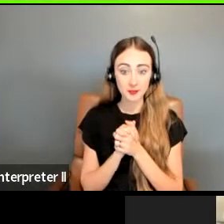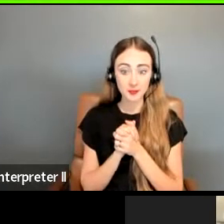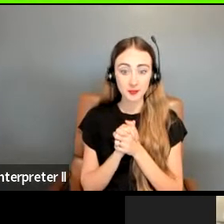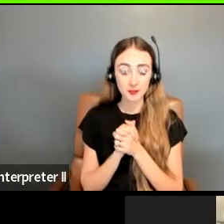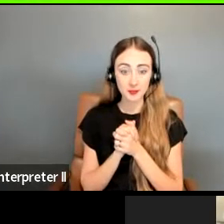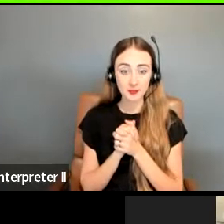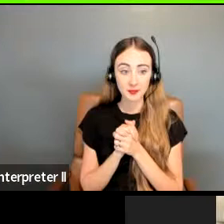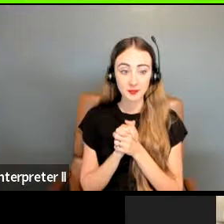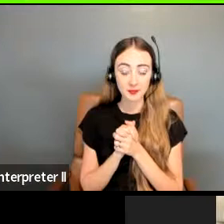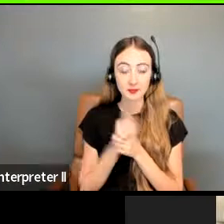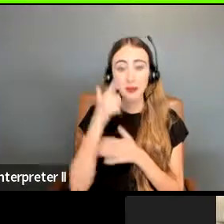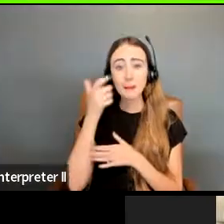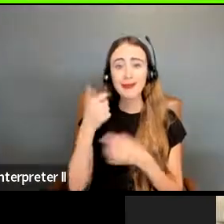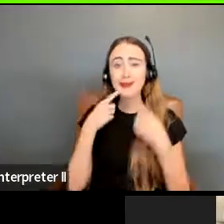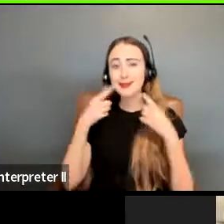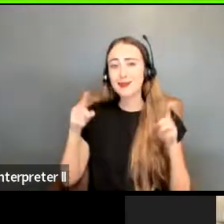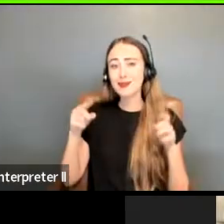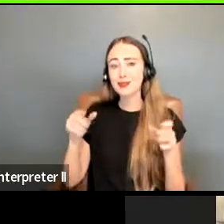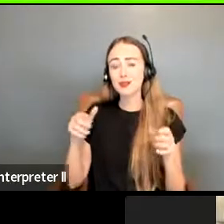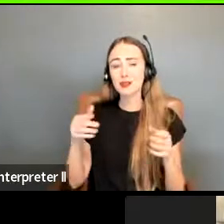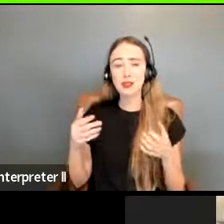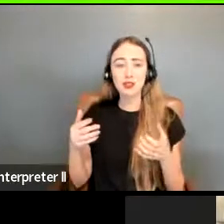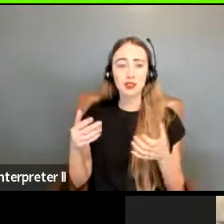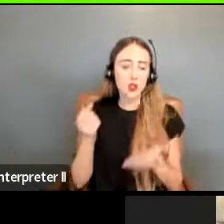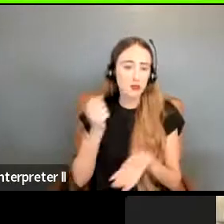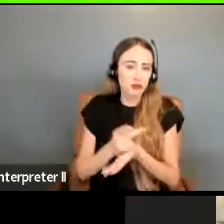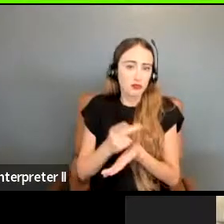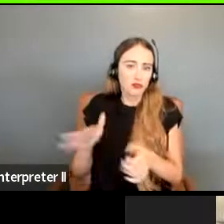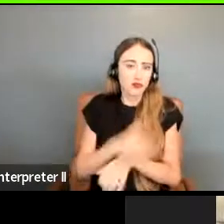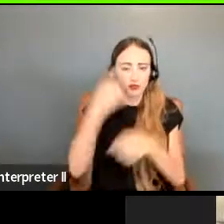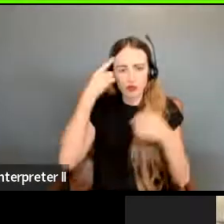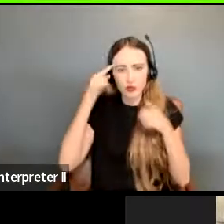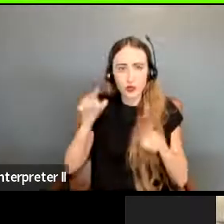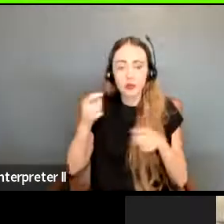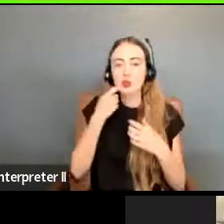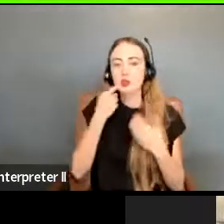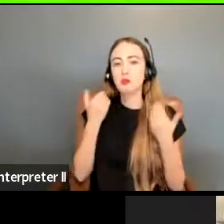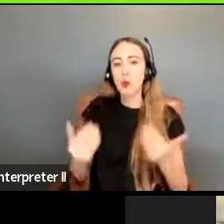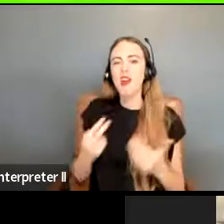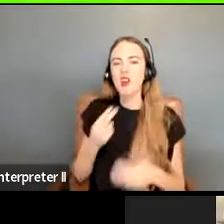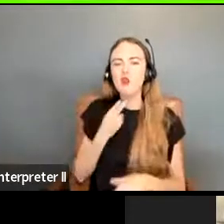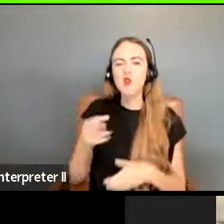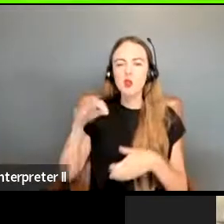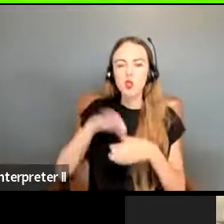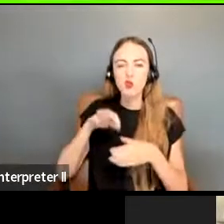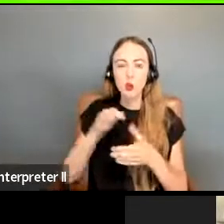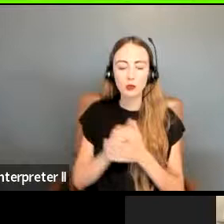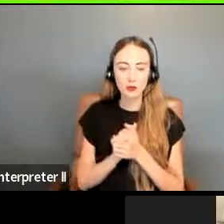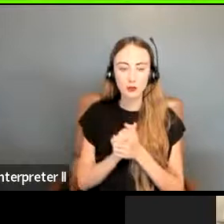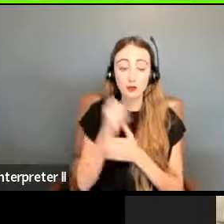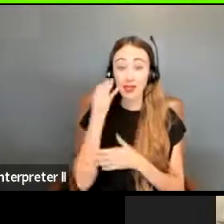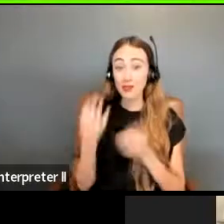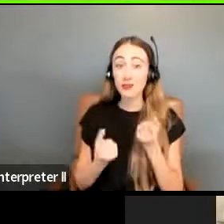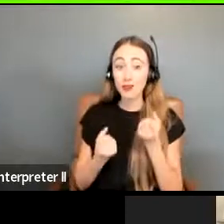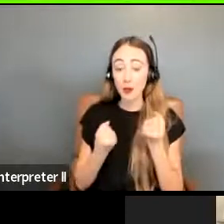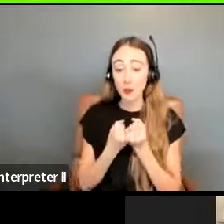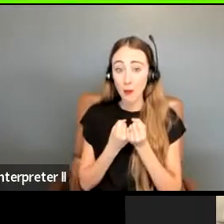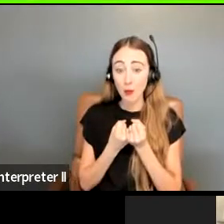Since the declaration was approved unanimously, we will have a voice vote on the bill. All those in favor